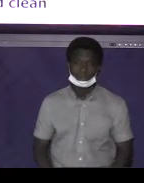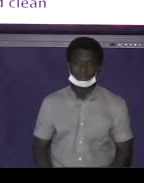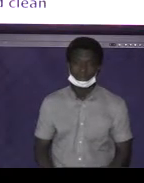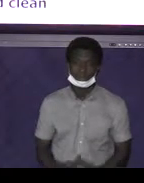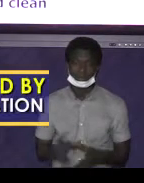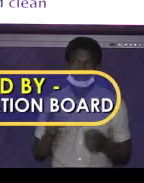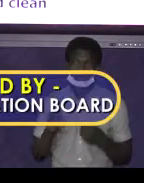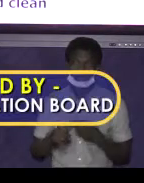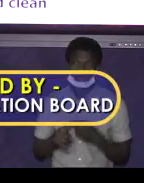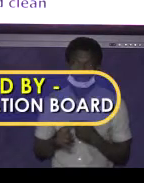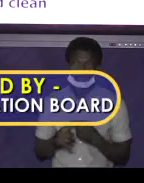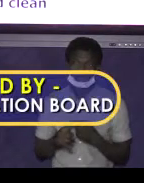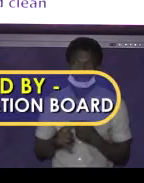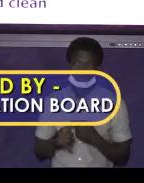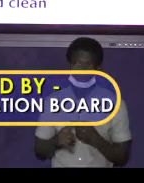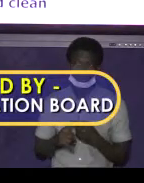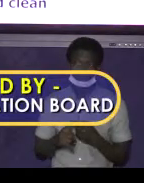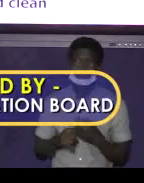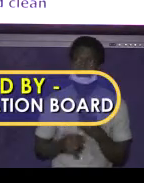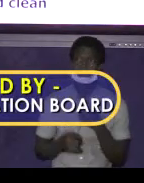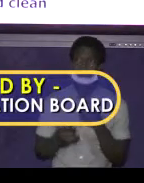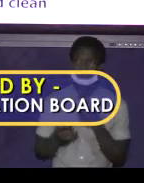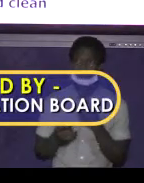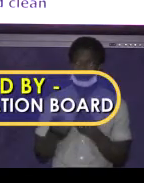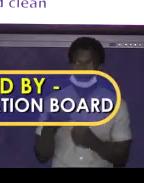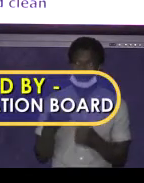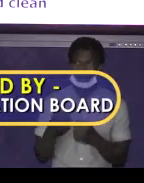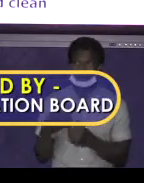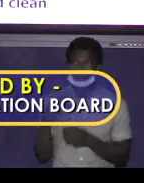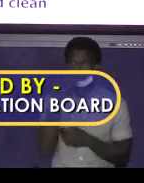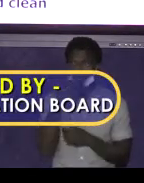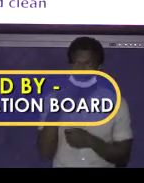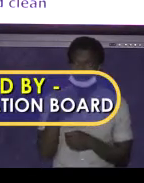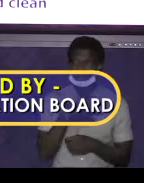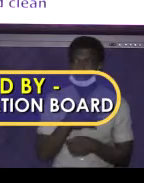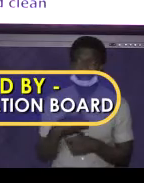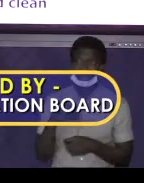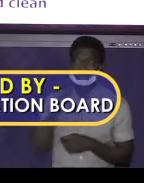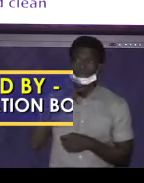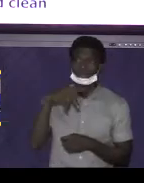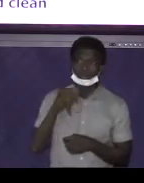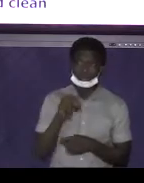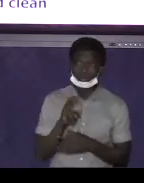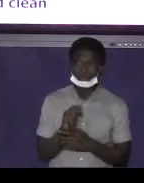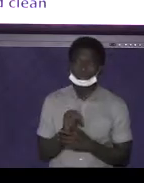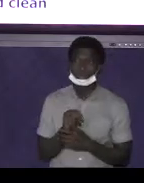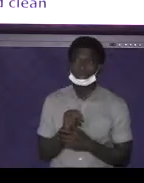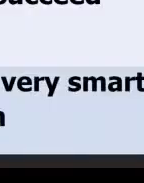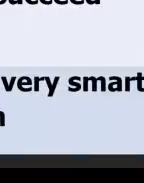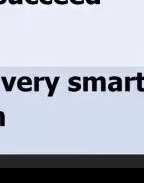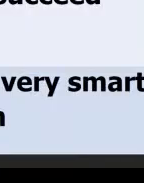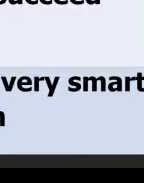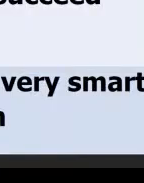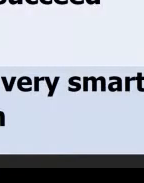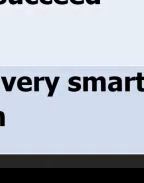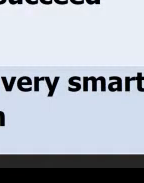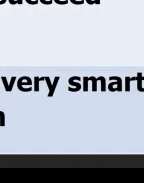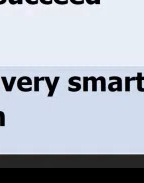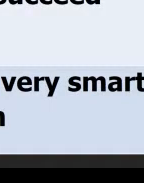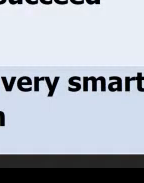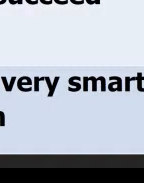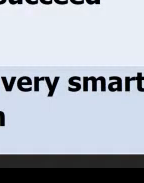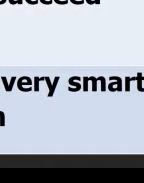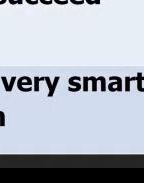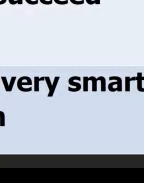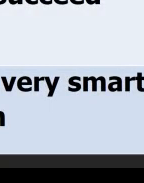To come speak and span. To come speak and span. What does it mean? That means